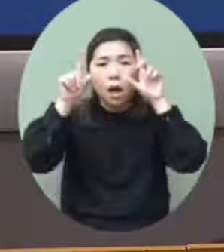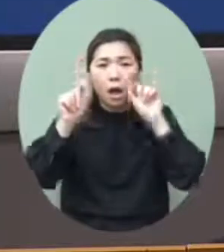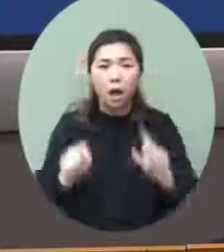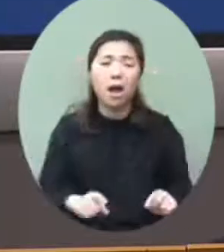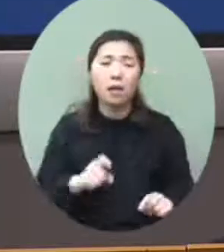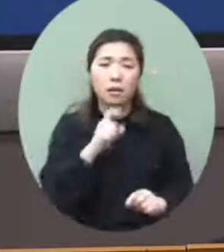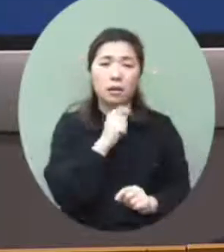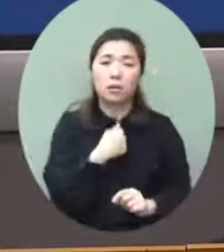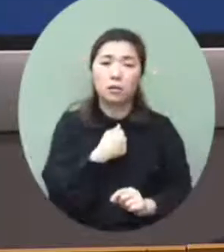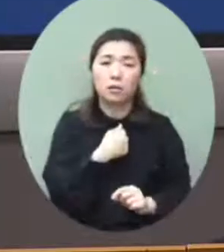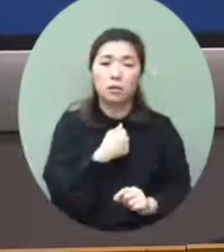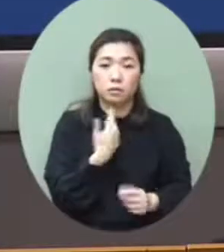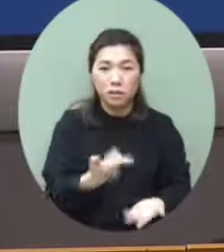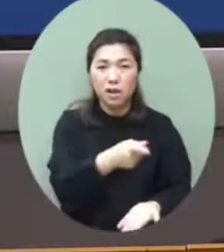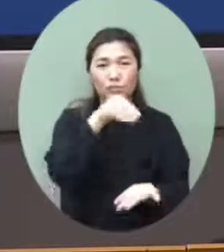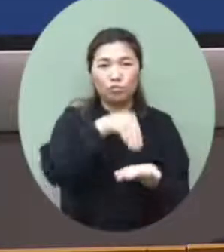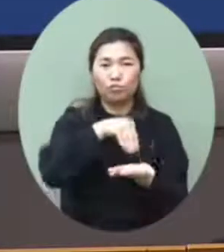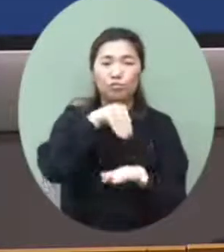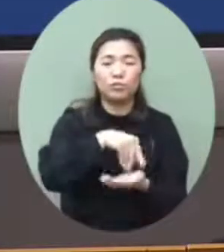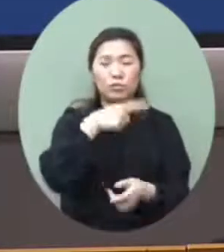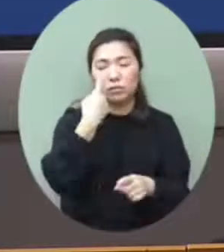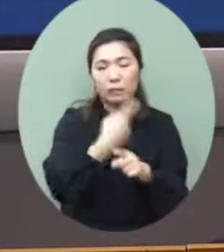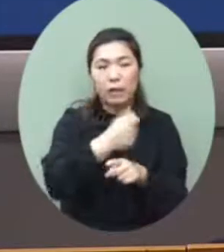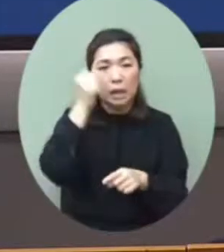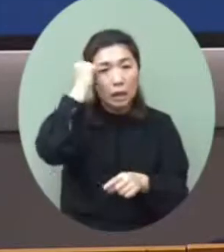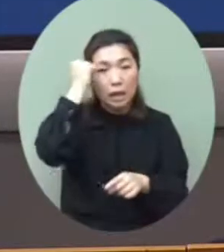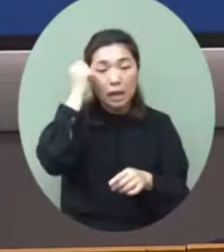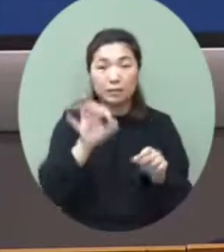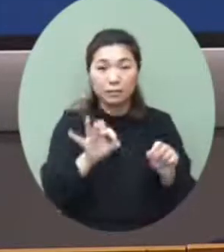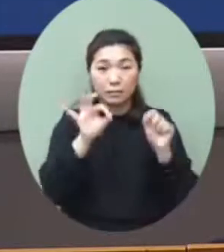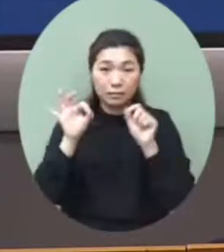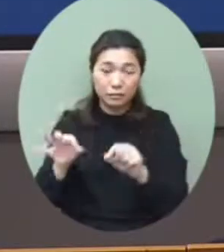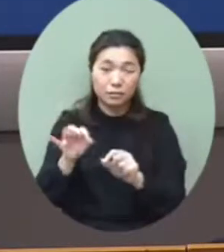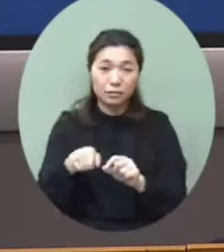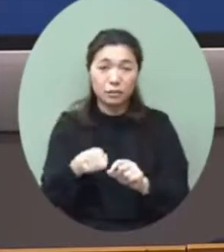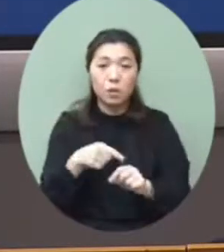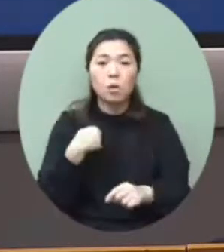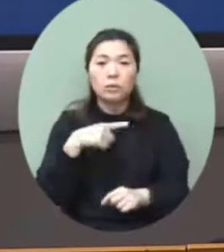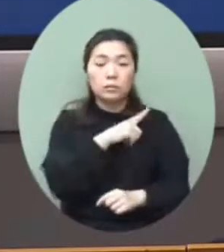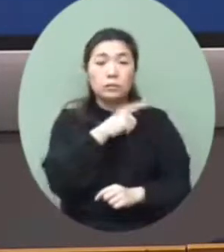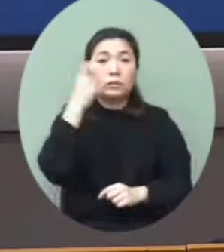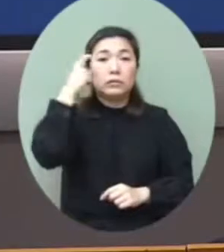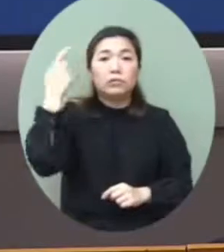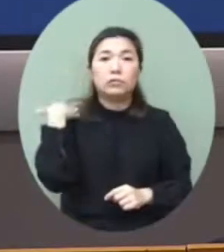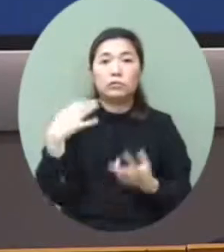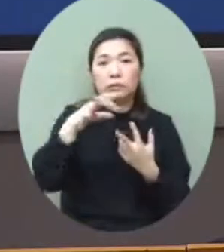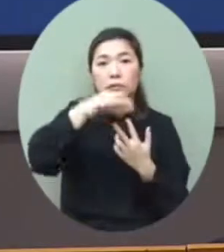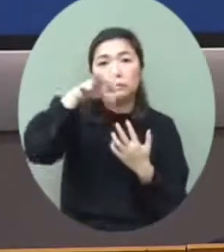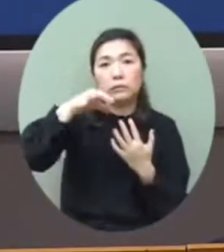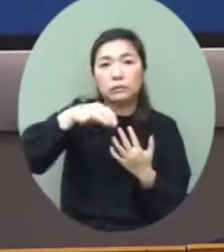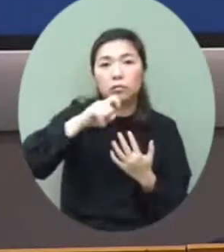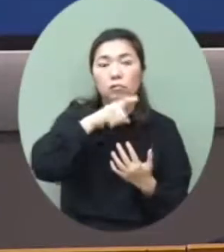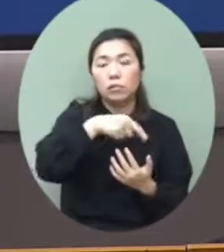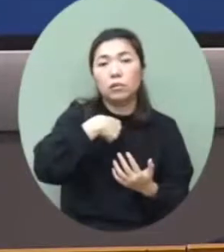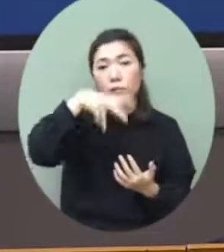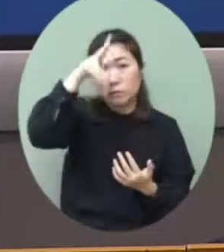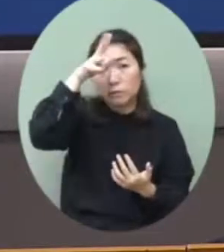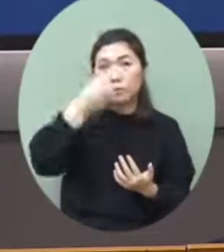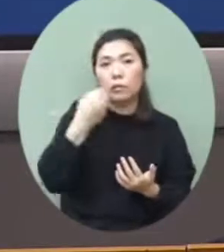And like we explained on February the 18th, it was a very difficult decision. I